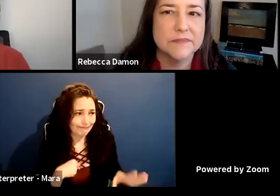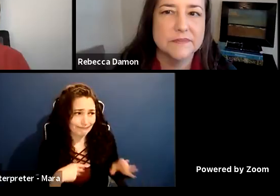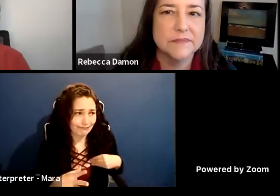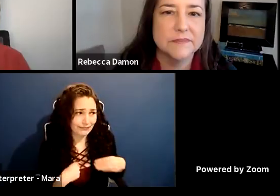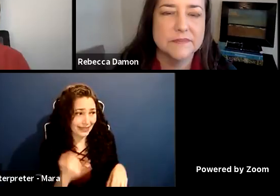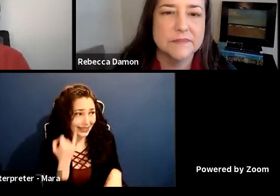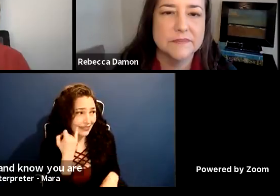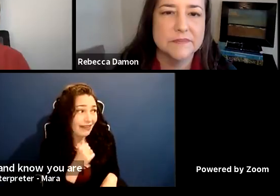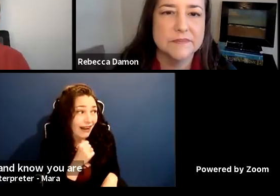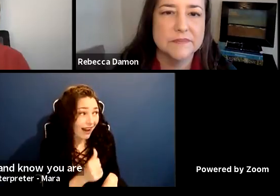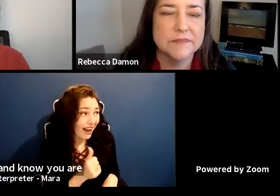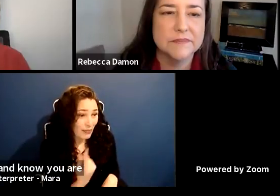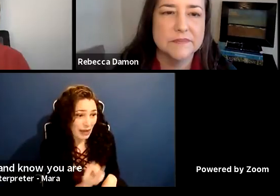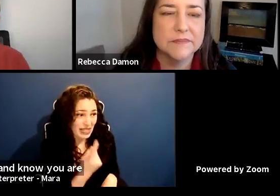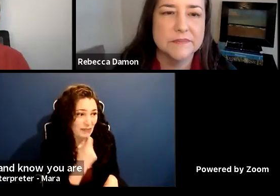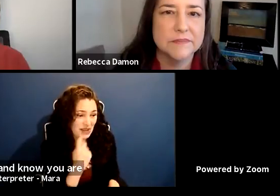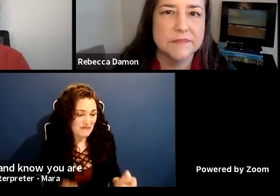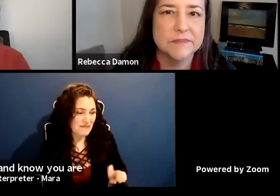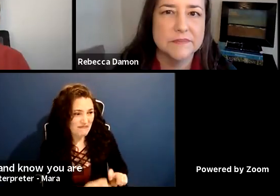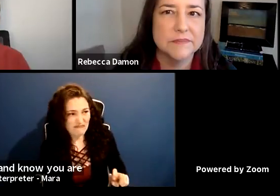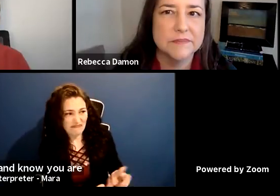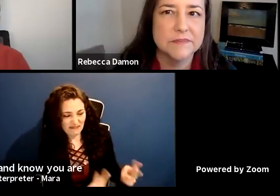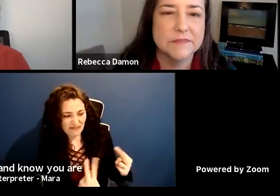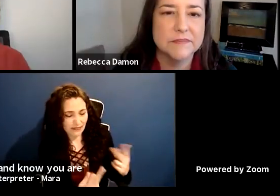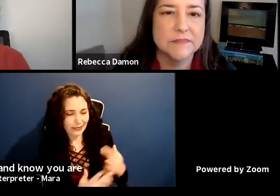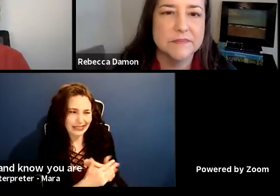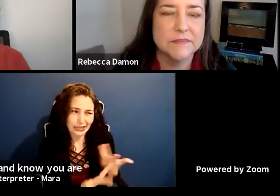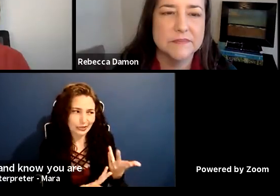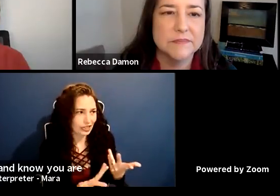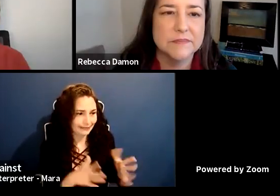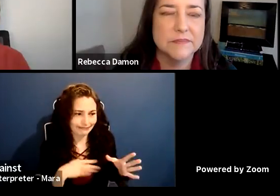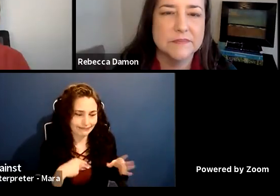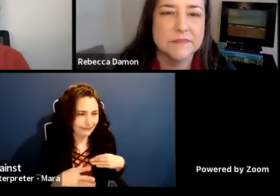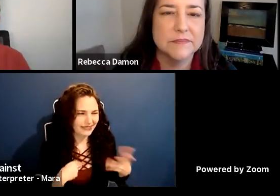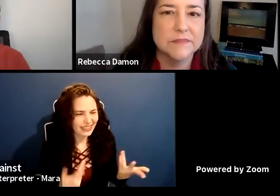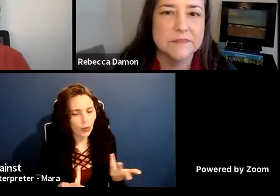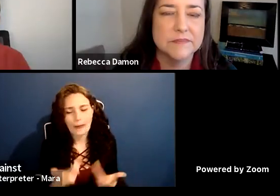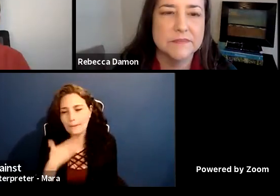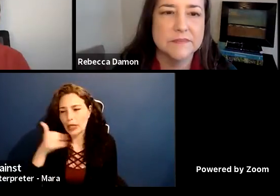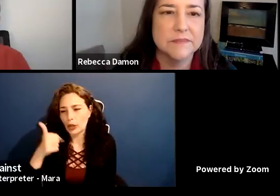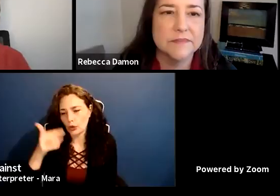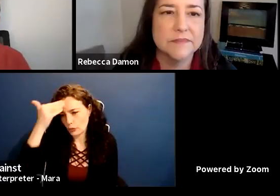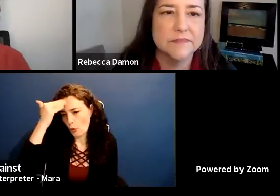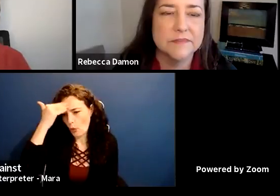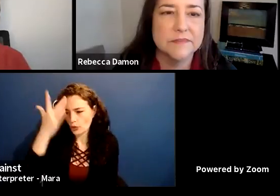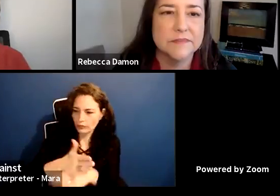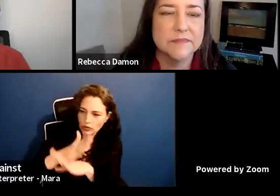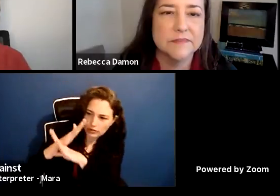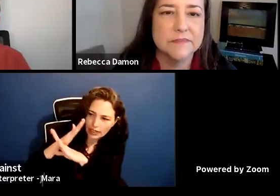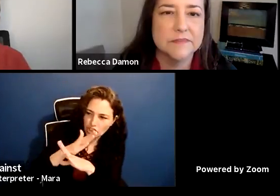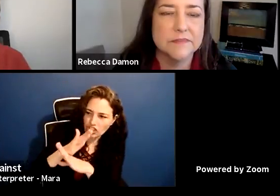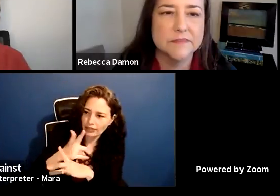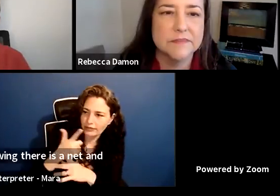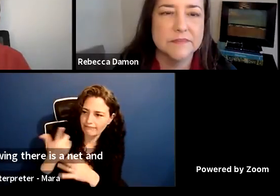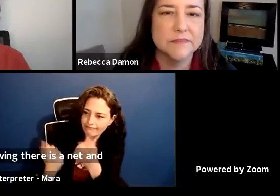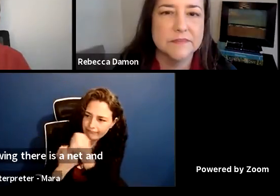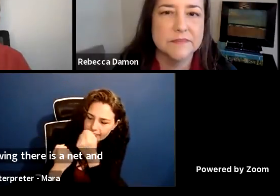level of, just protection and knowing that there's that net, and James's point too about just firing